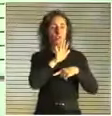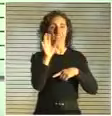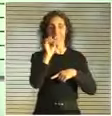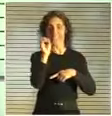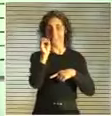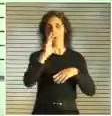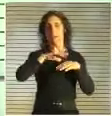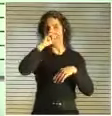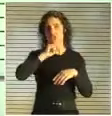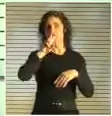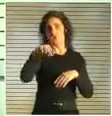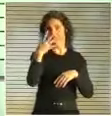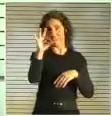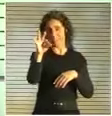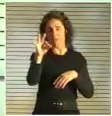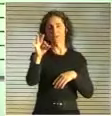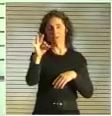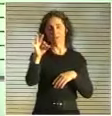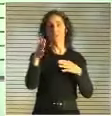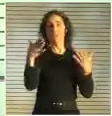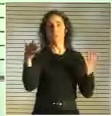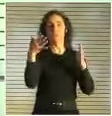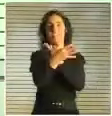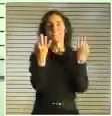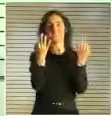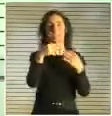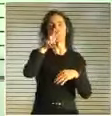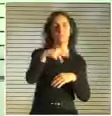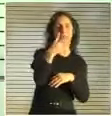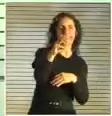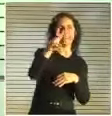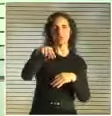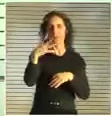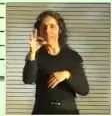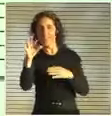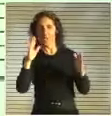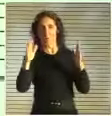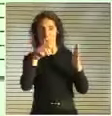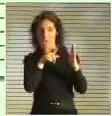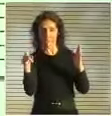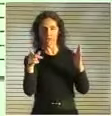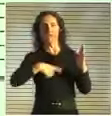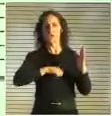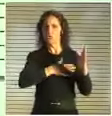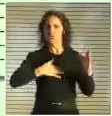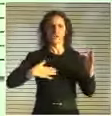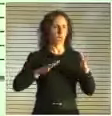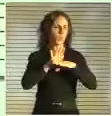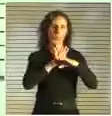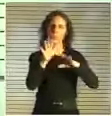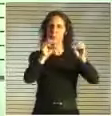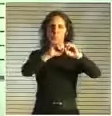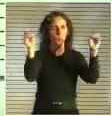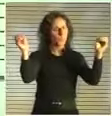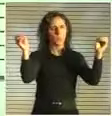to 2030 and to 2050. We just published our responsible business or our sustainability report today, so you can